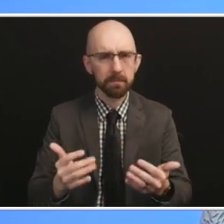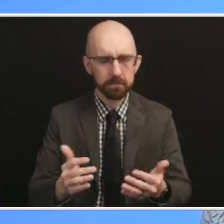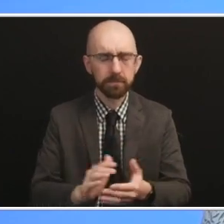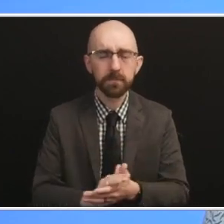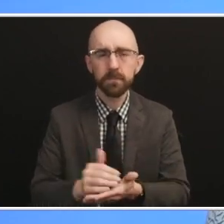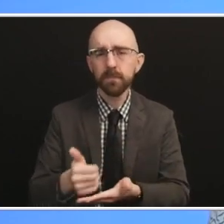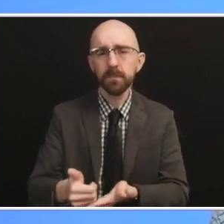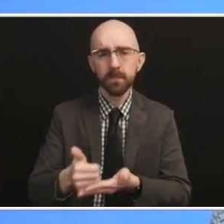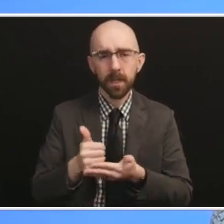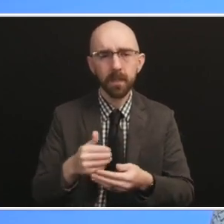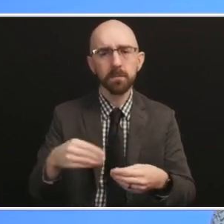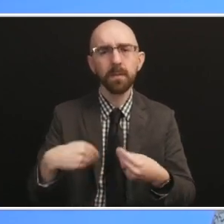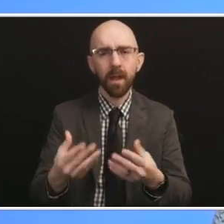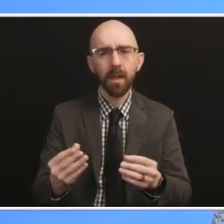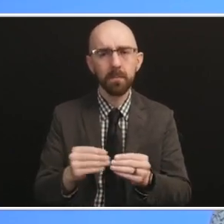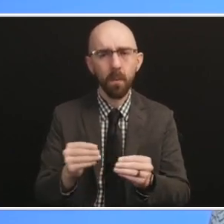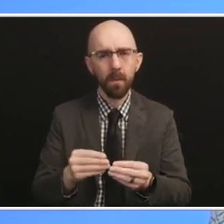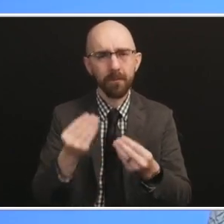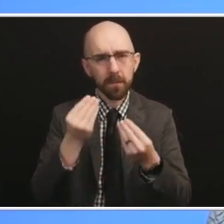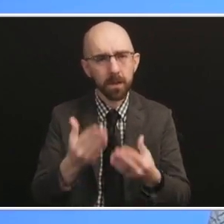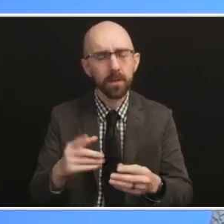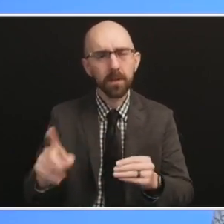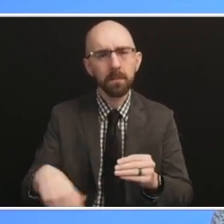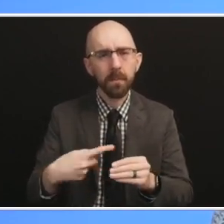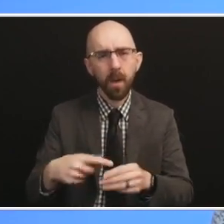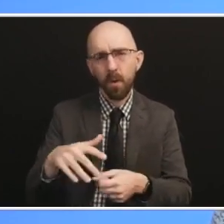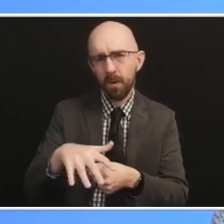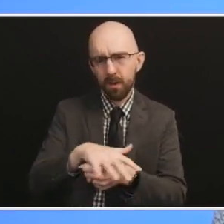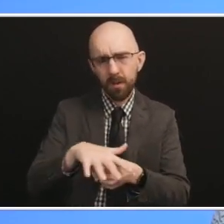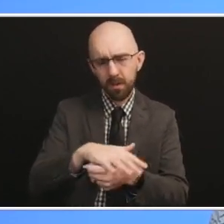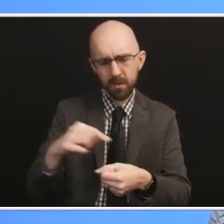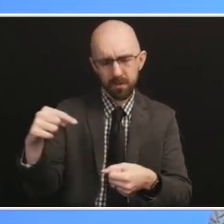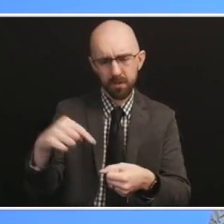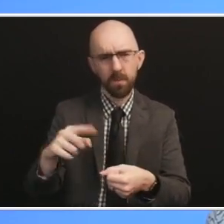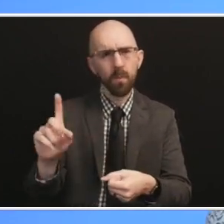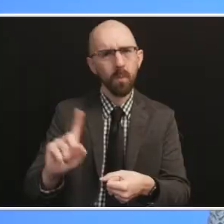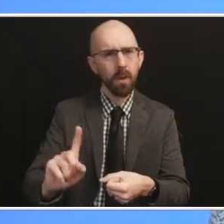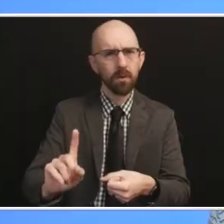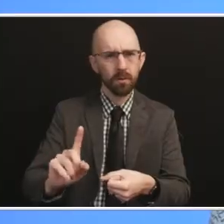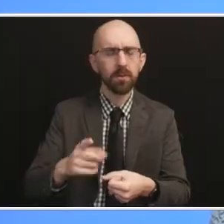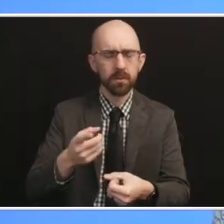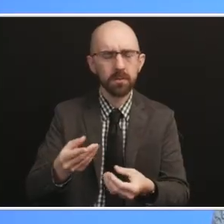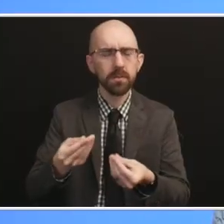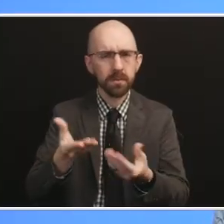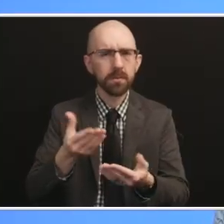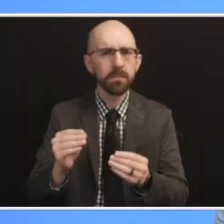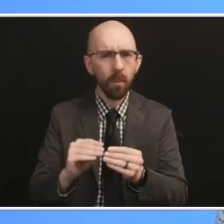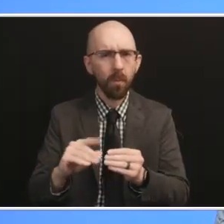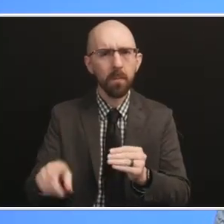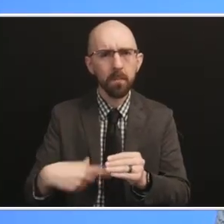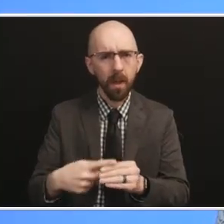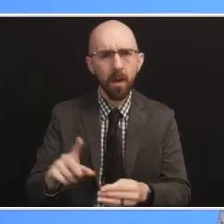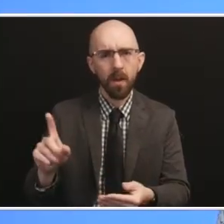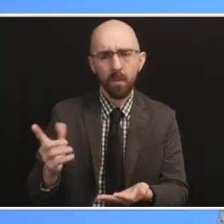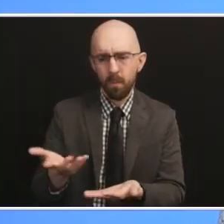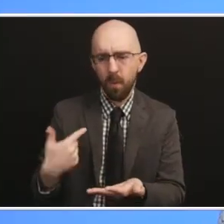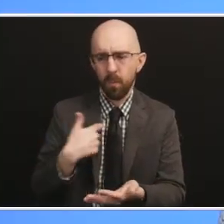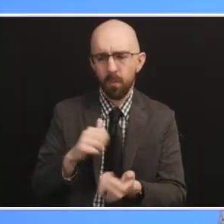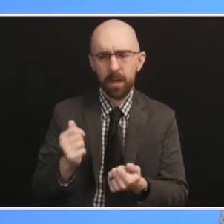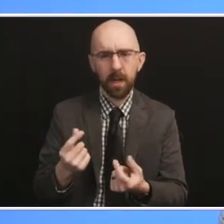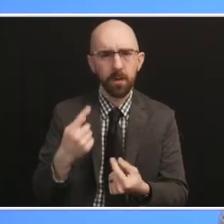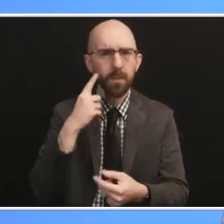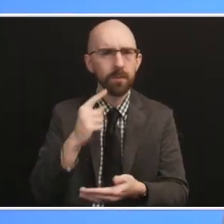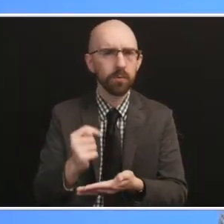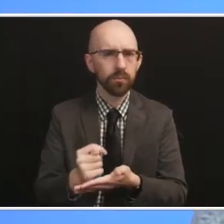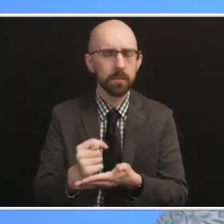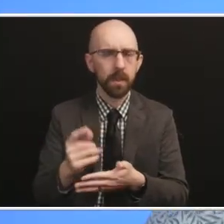more information on localization, so it gives us more information on what we can do for treatment options